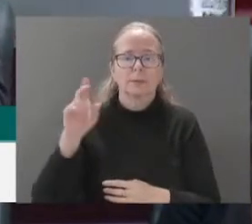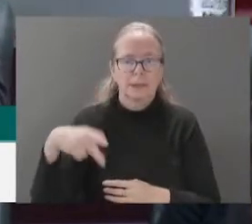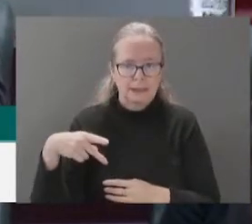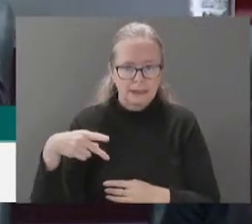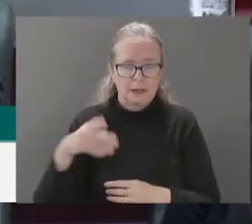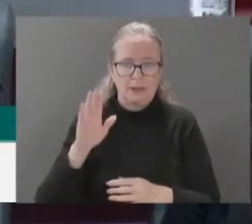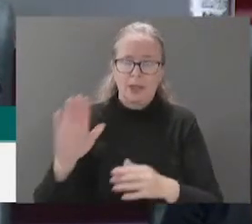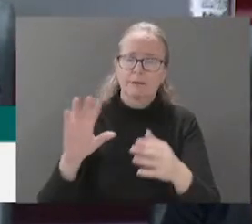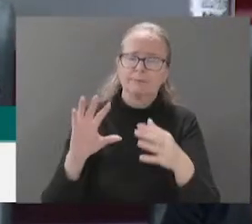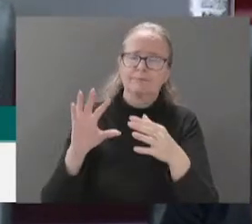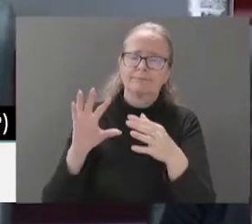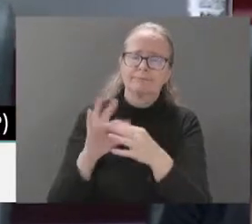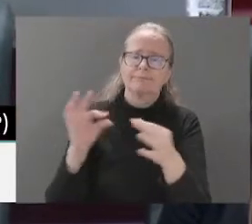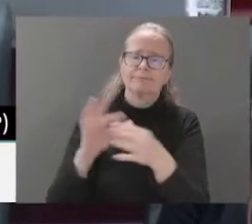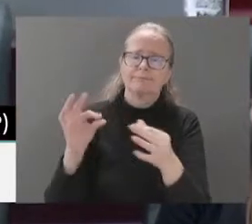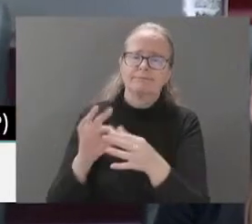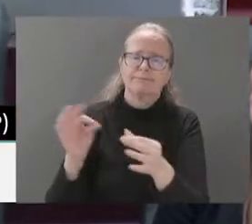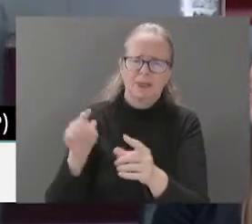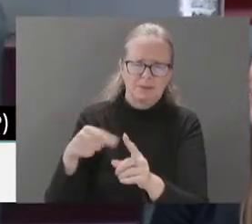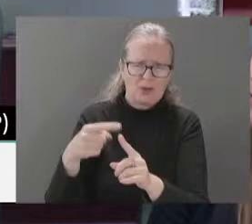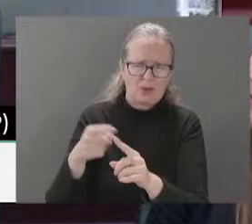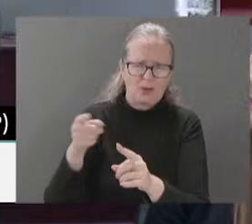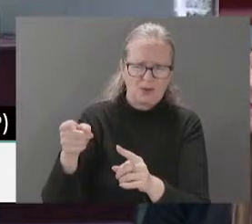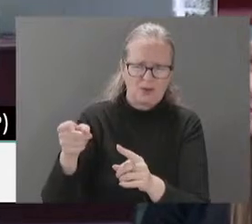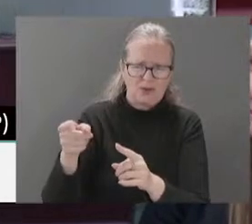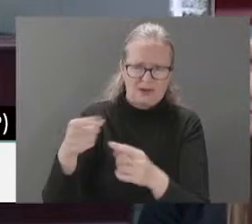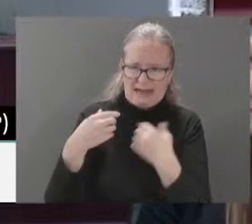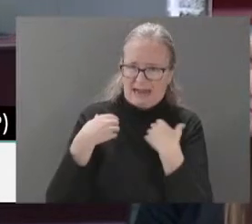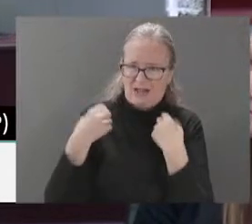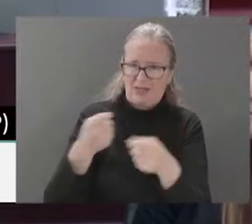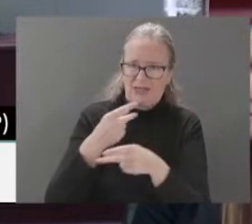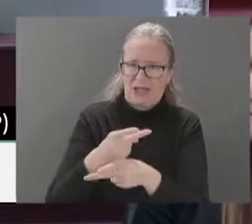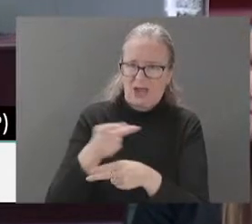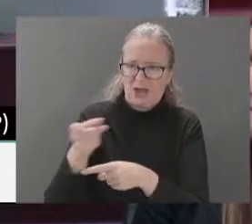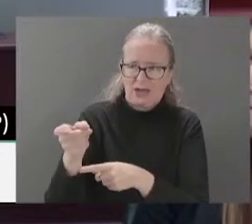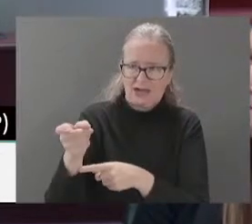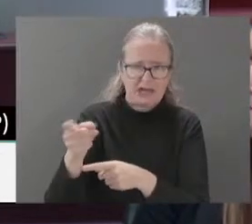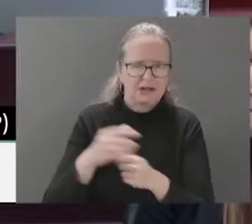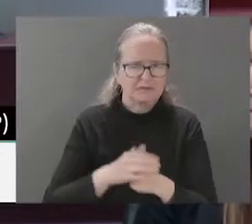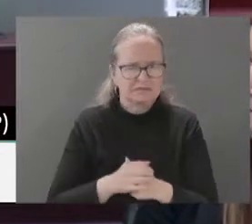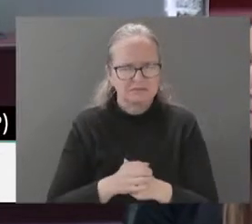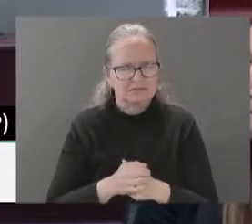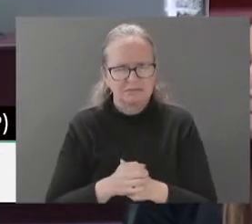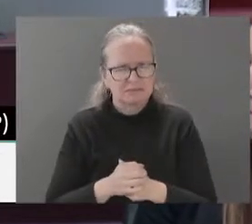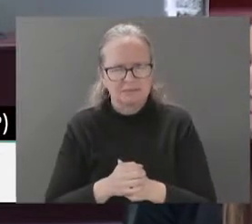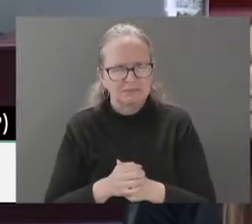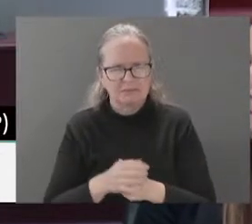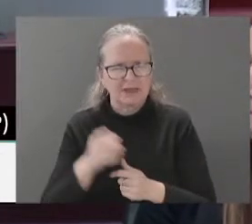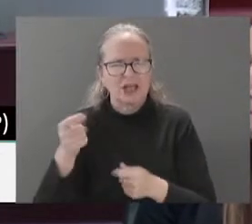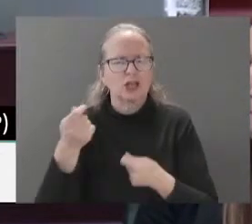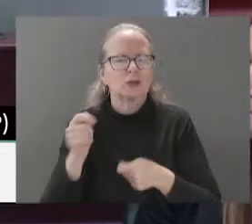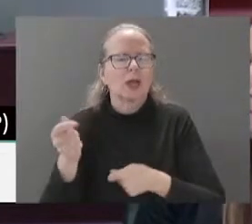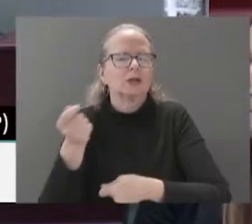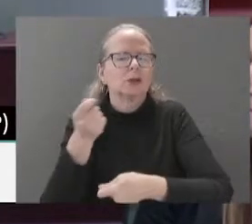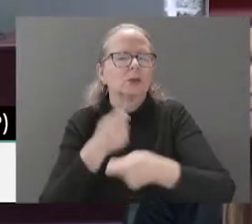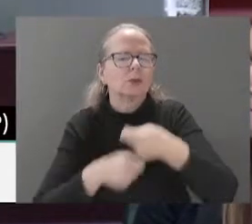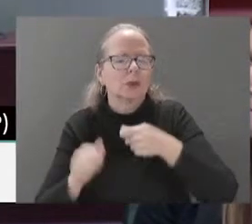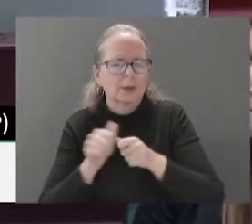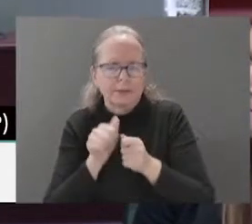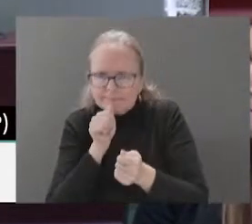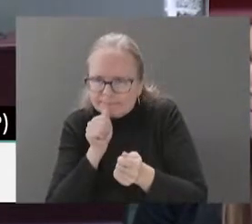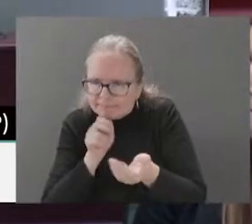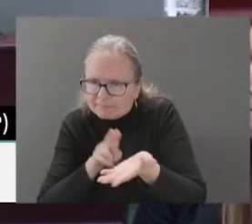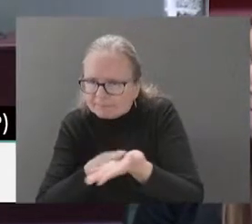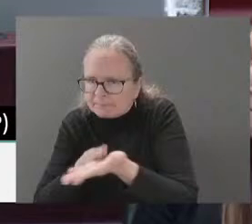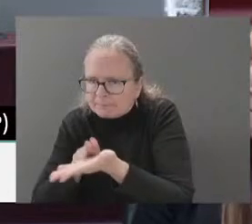importance of preventative care in order to replace these services with private contracts down the road Mosaic PCN which serves many of my